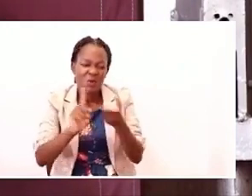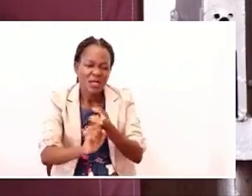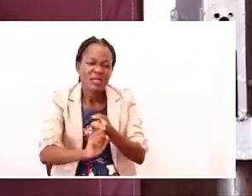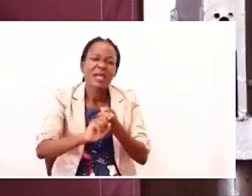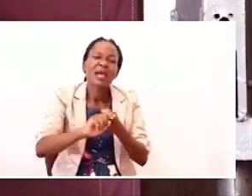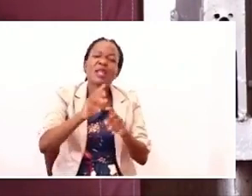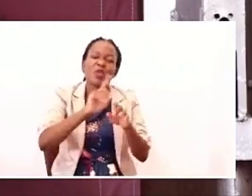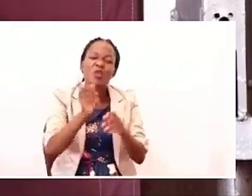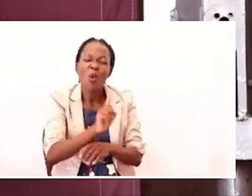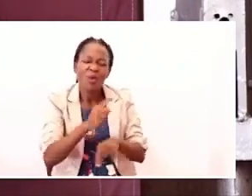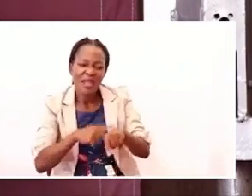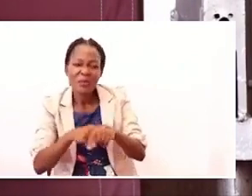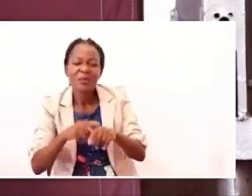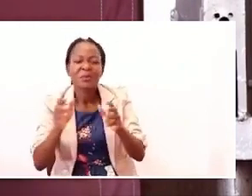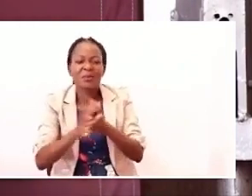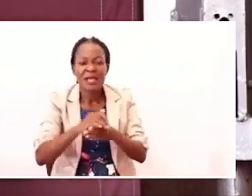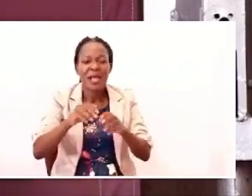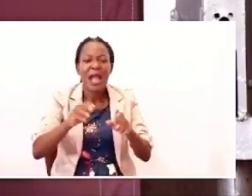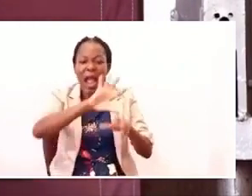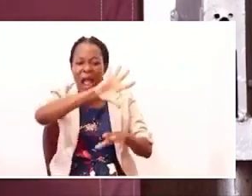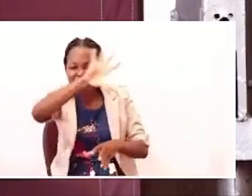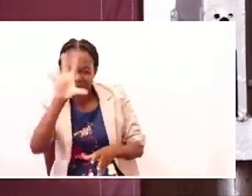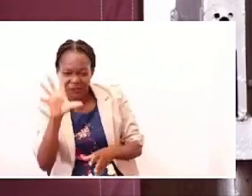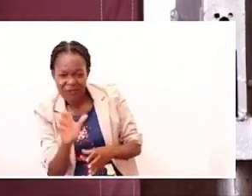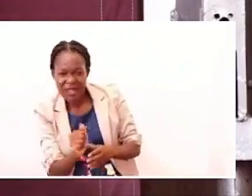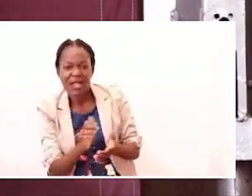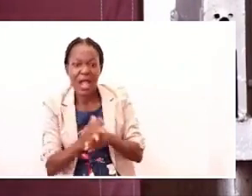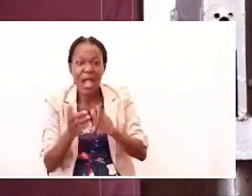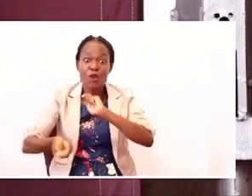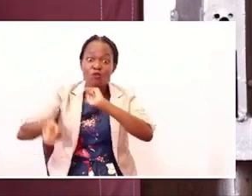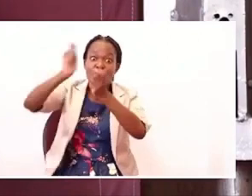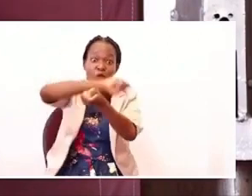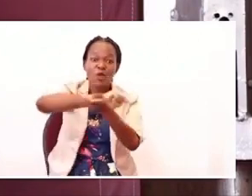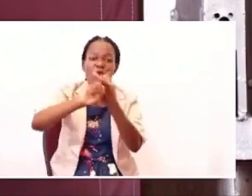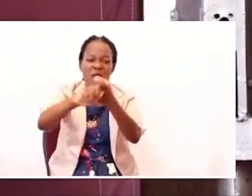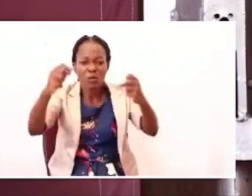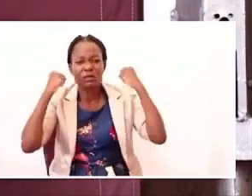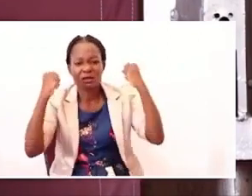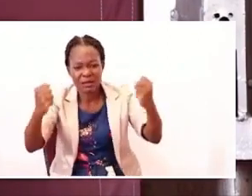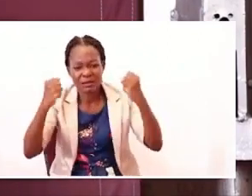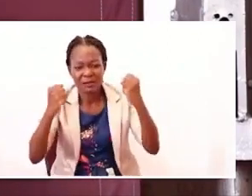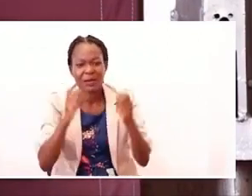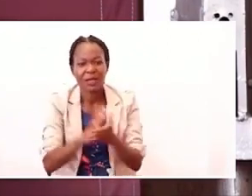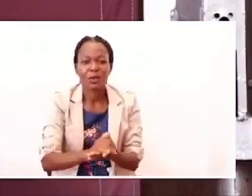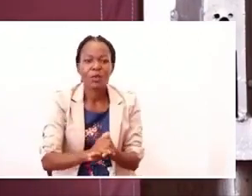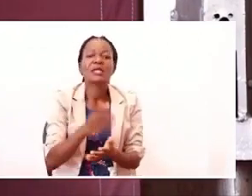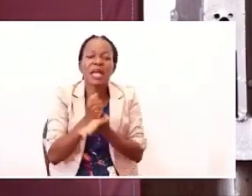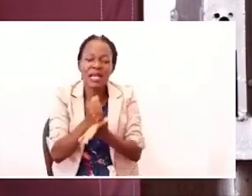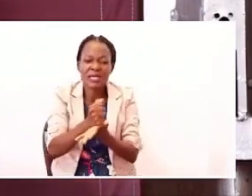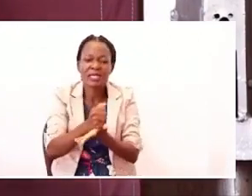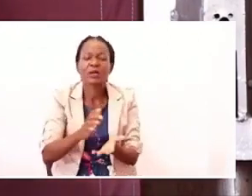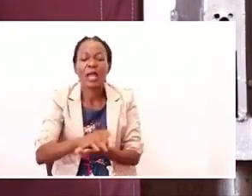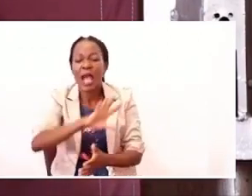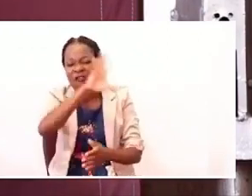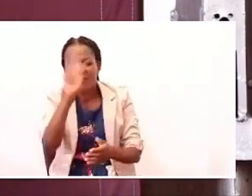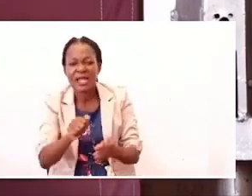continental revolutionary wave that led to the independence of African states in the